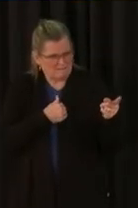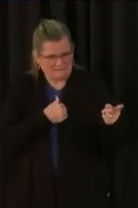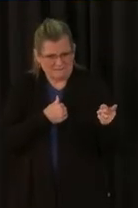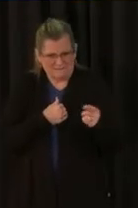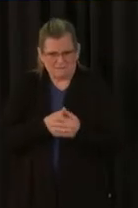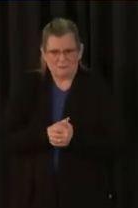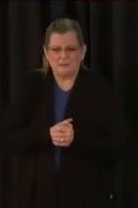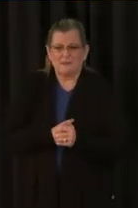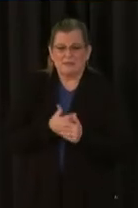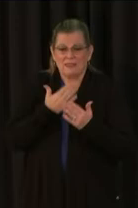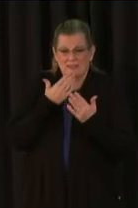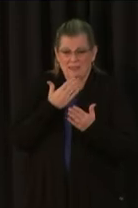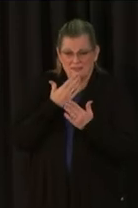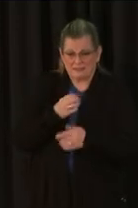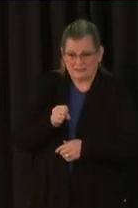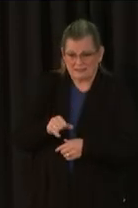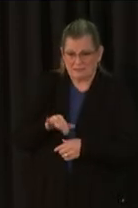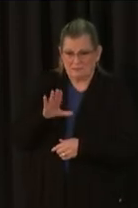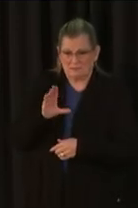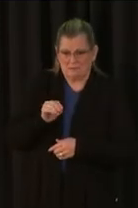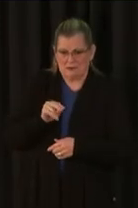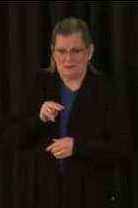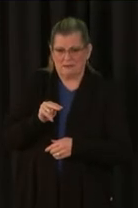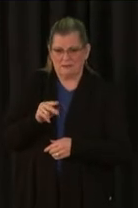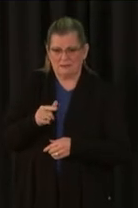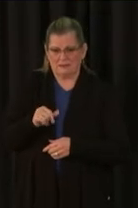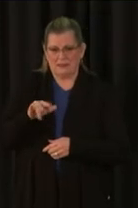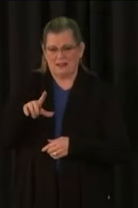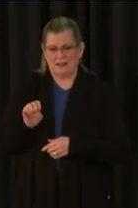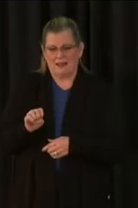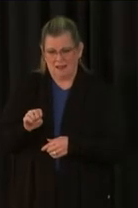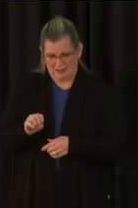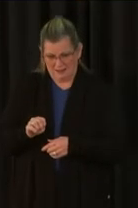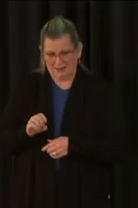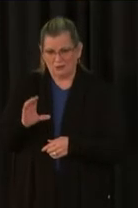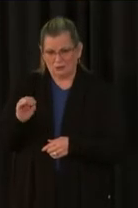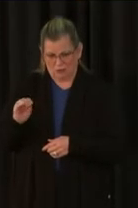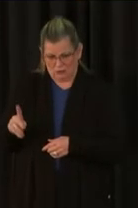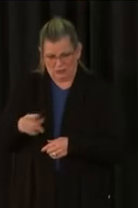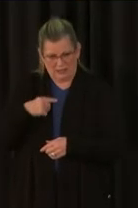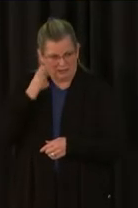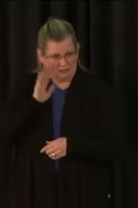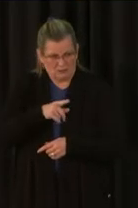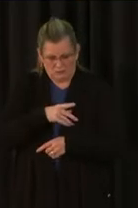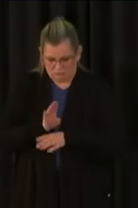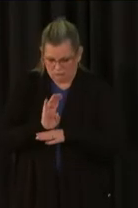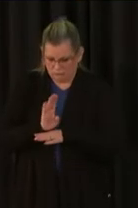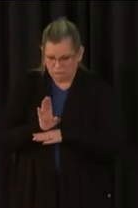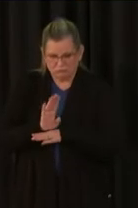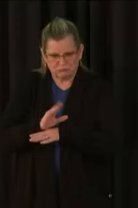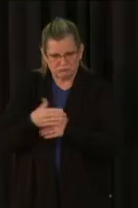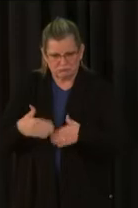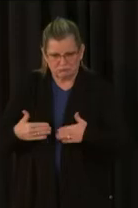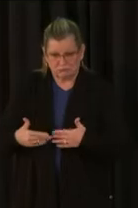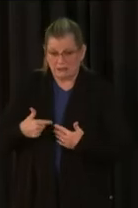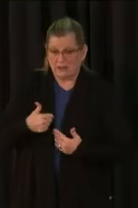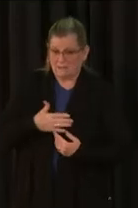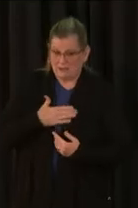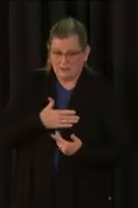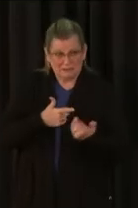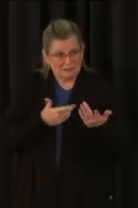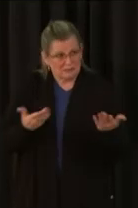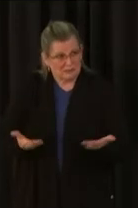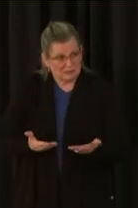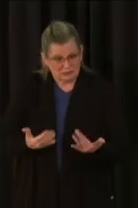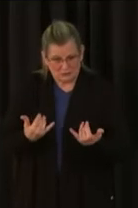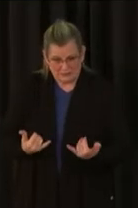Fantastic. Well, thank you, Simangwe. And we know your work is never done, but we'll go to our next guest. We have with us Sean